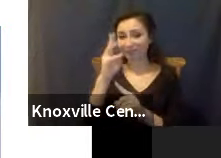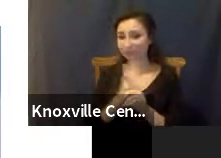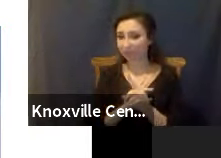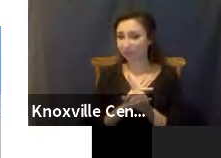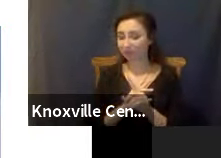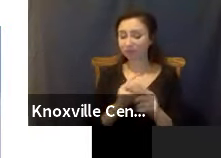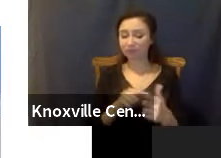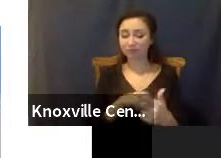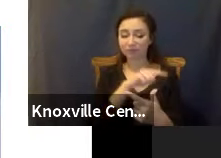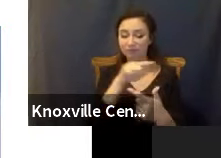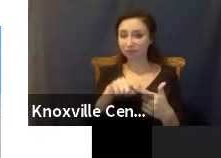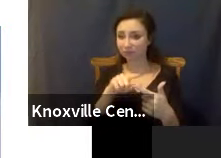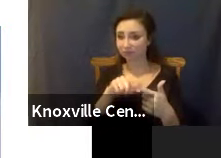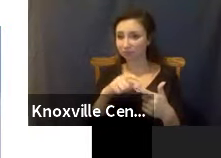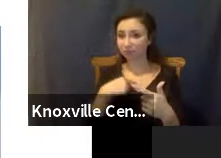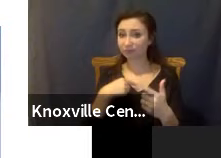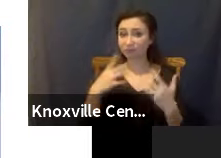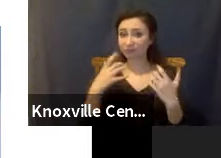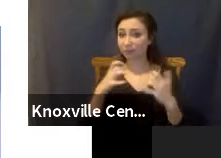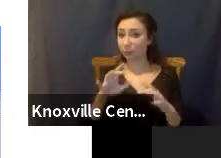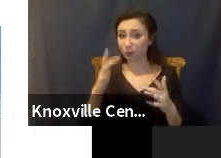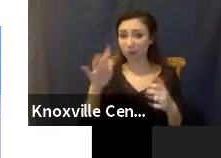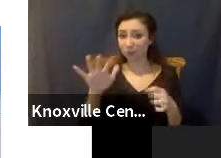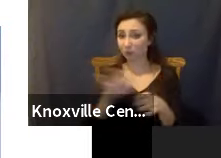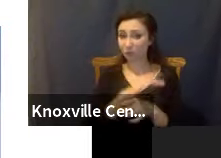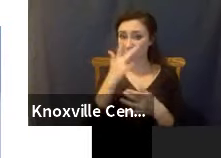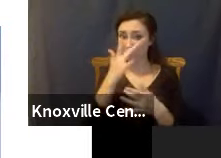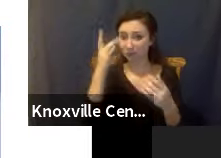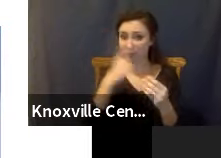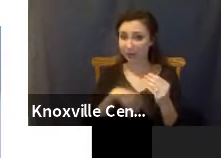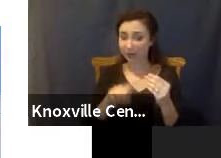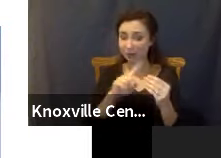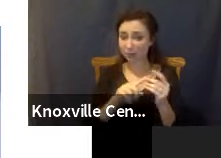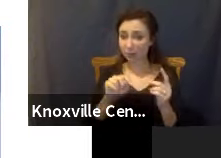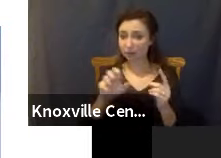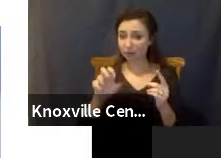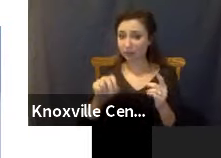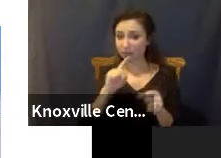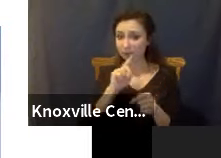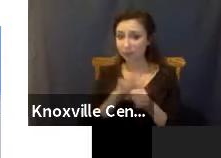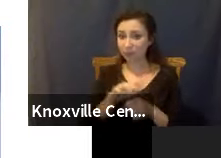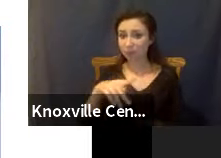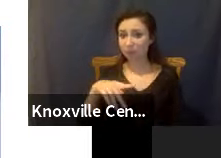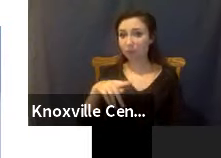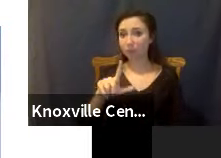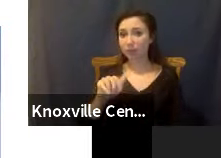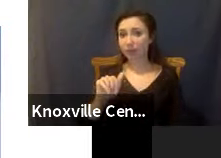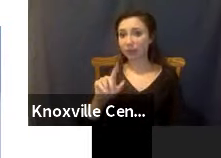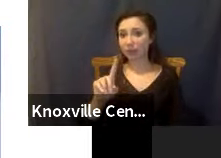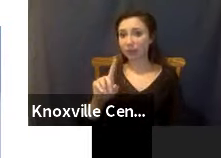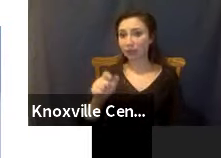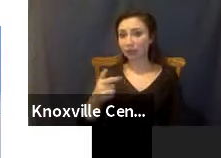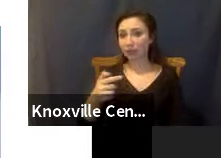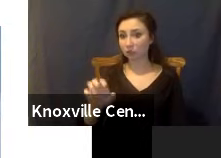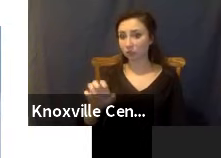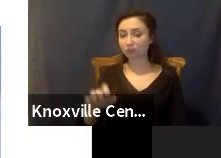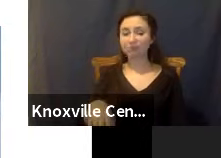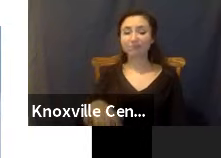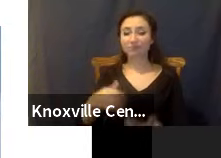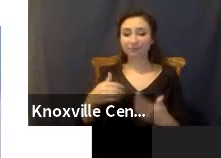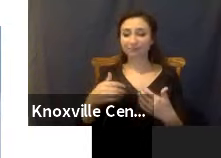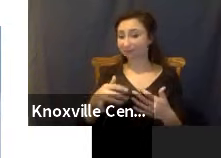second thing is I don't want us to completely forget about the Tennessee Pledge because it does have some, as we talked about in the